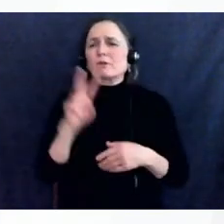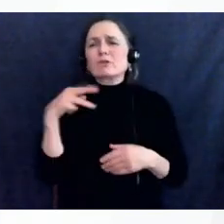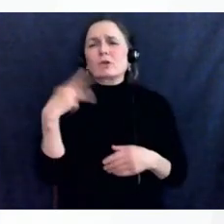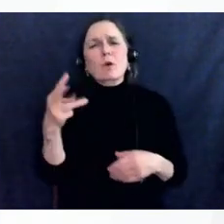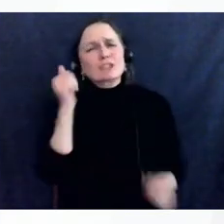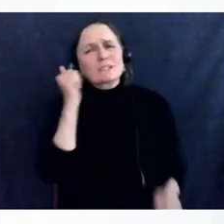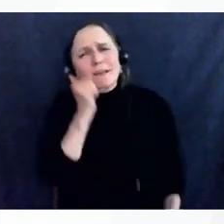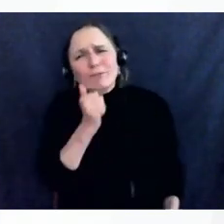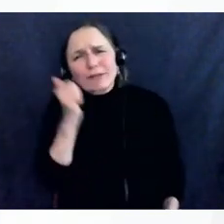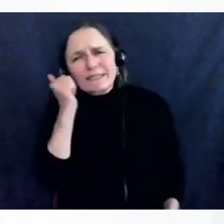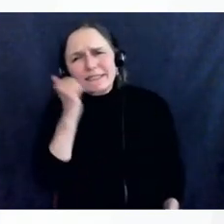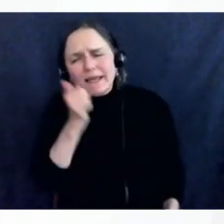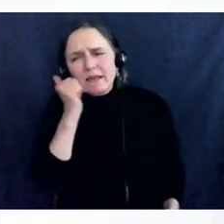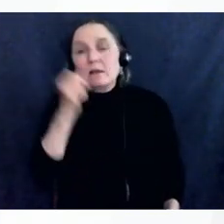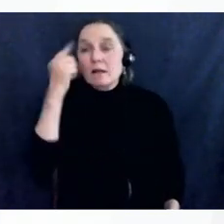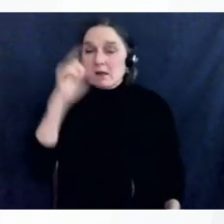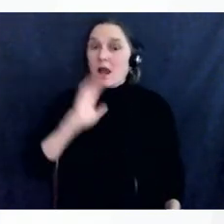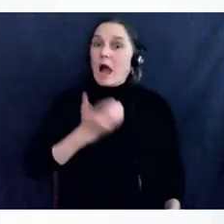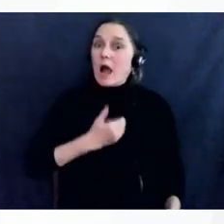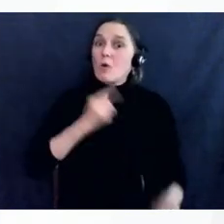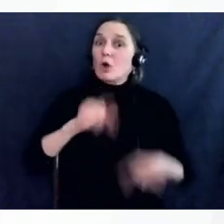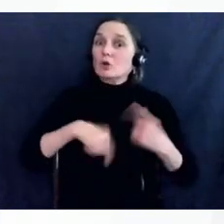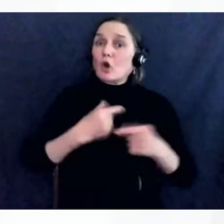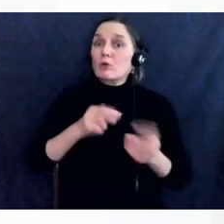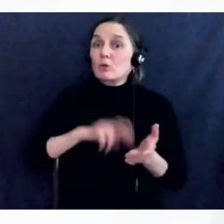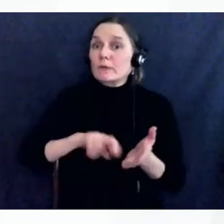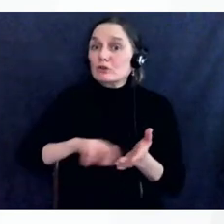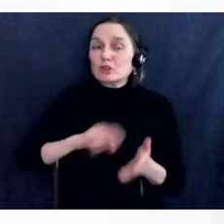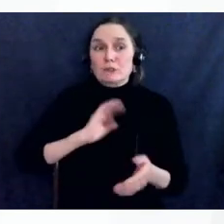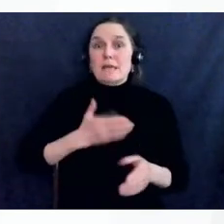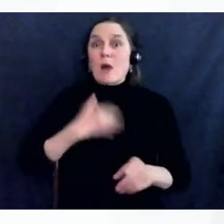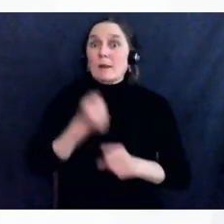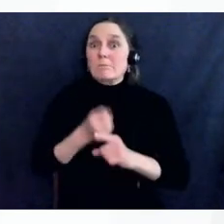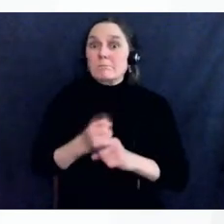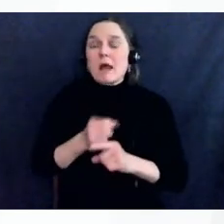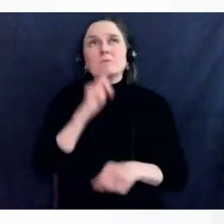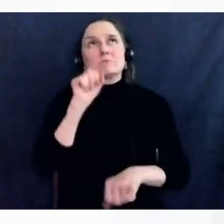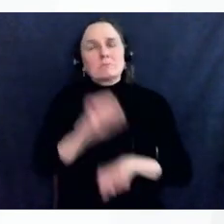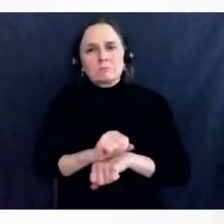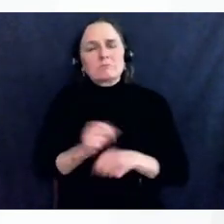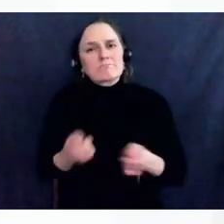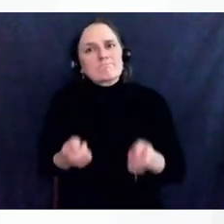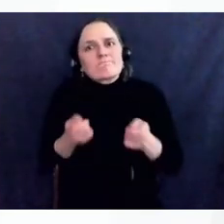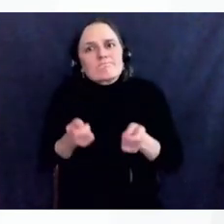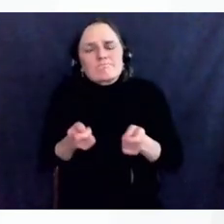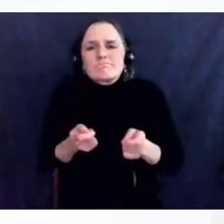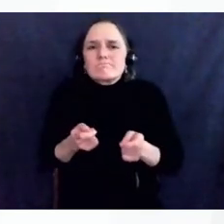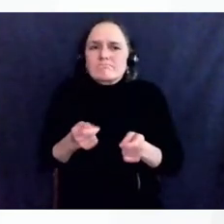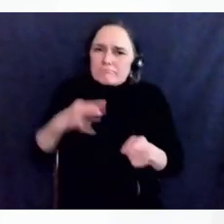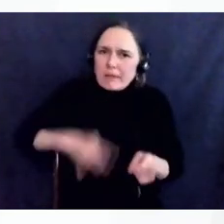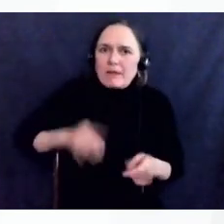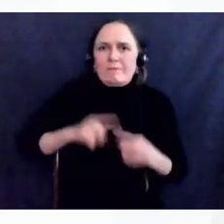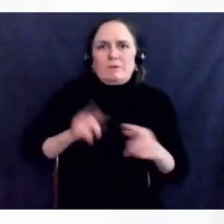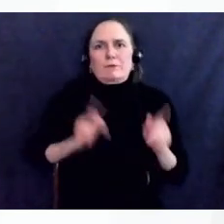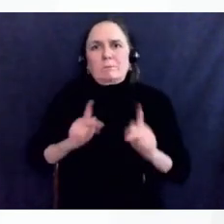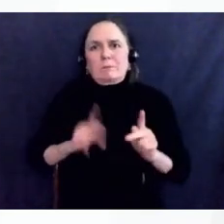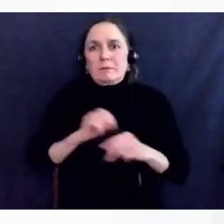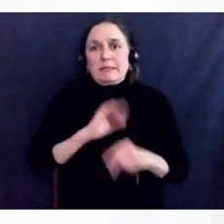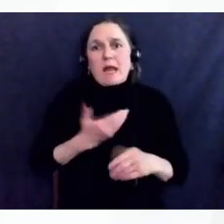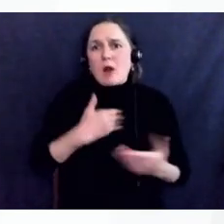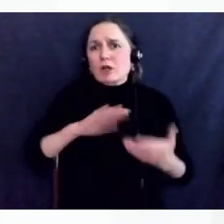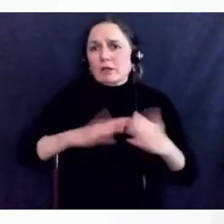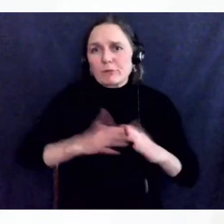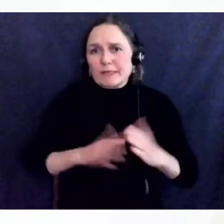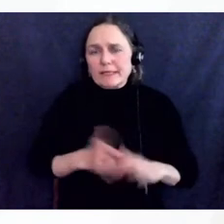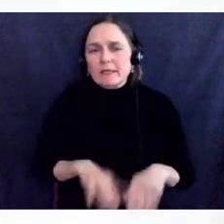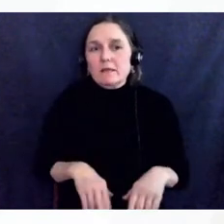benefit communities right here. University of Washington research in population health matters in Southeast Seattle as